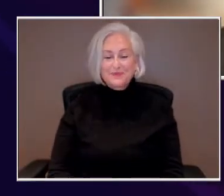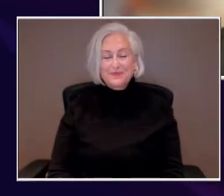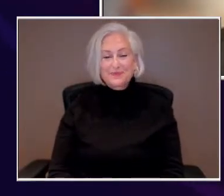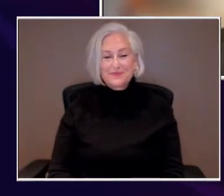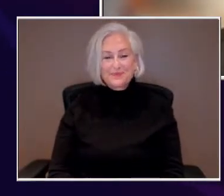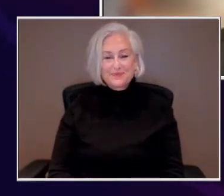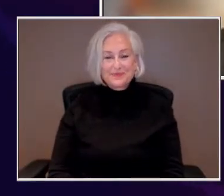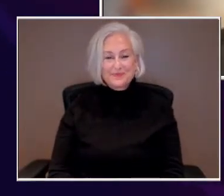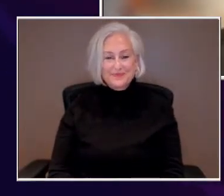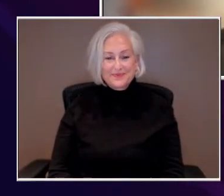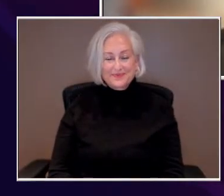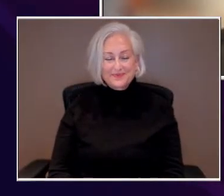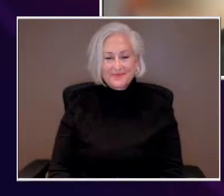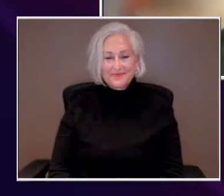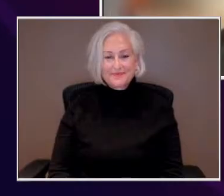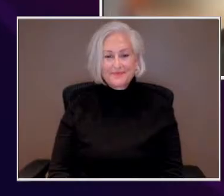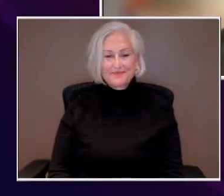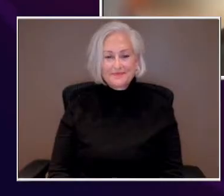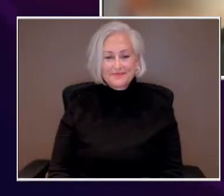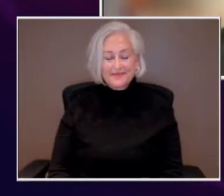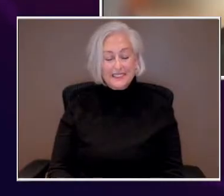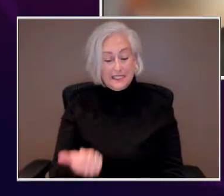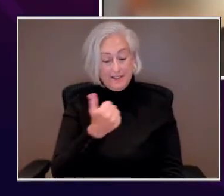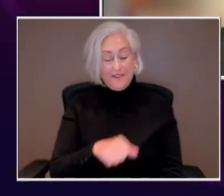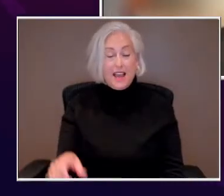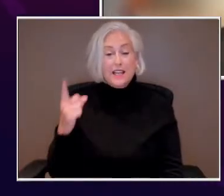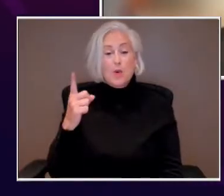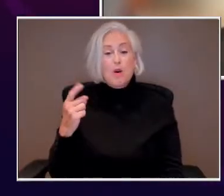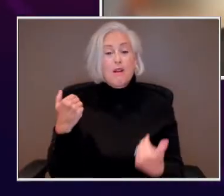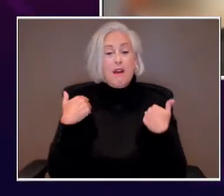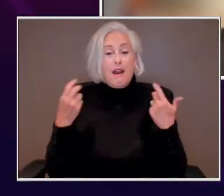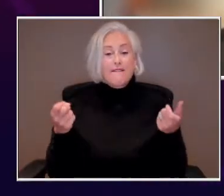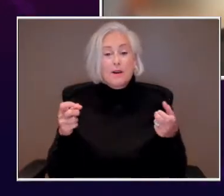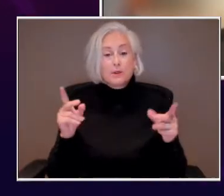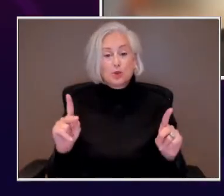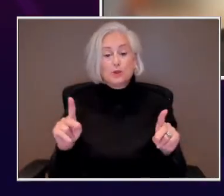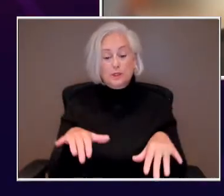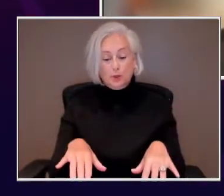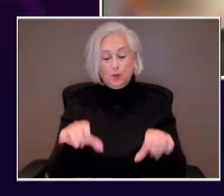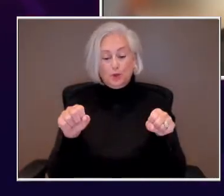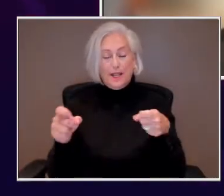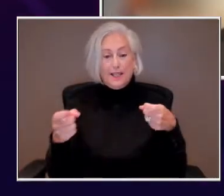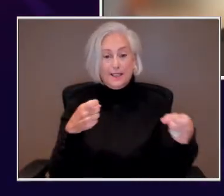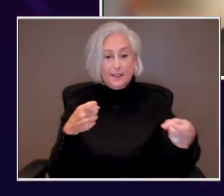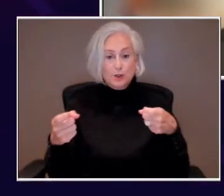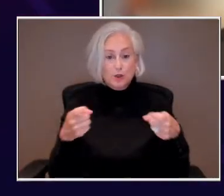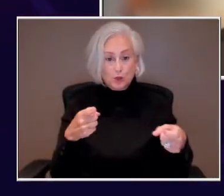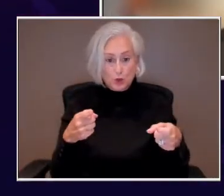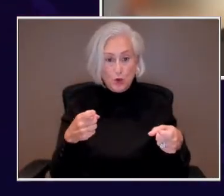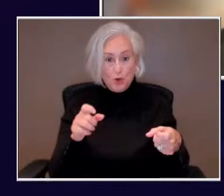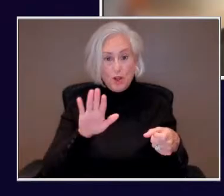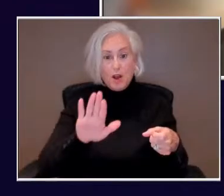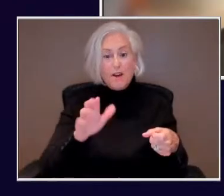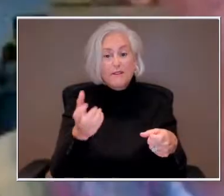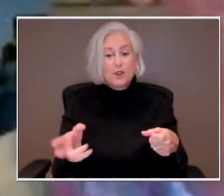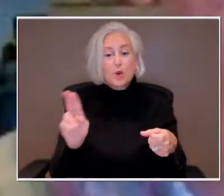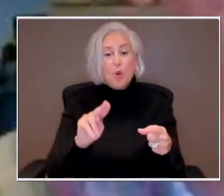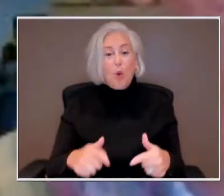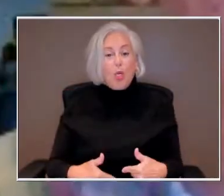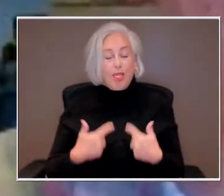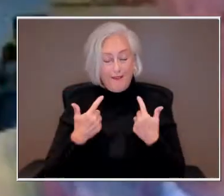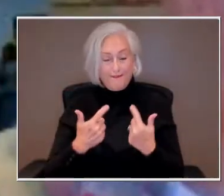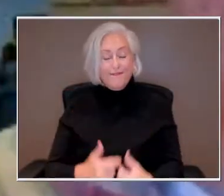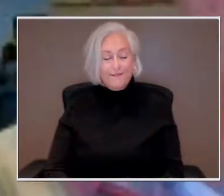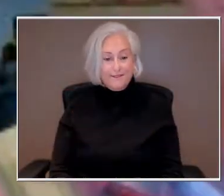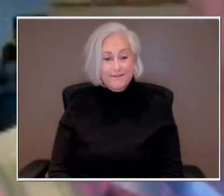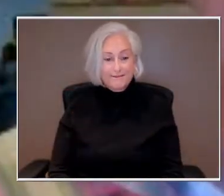it's and if anybody has the opportunity to take control of, you have to take control of your own life, but